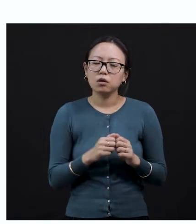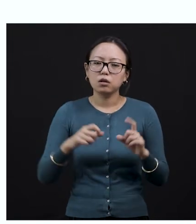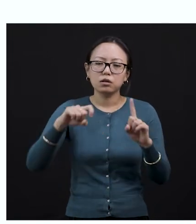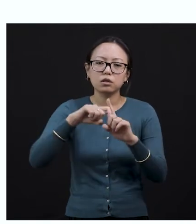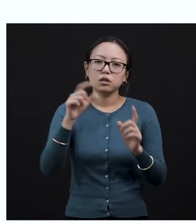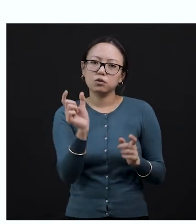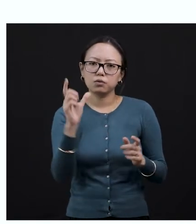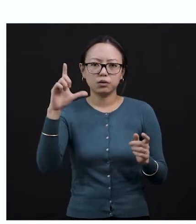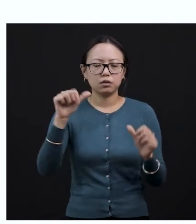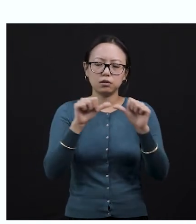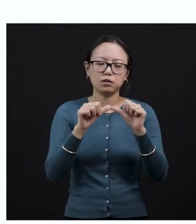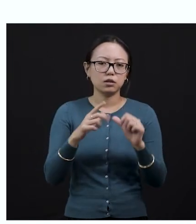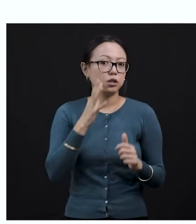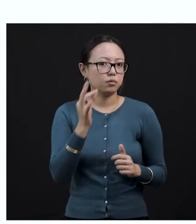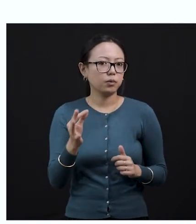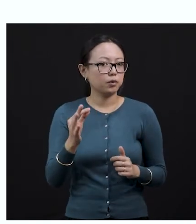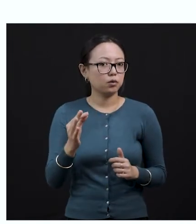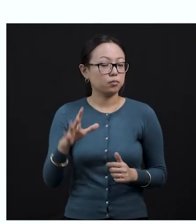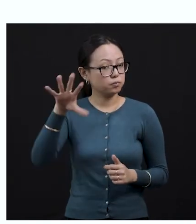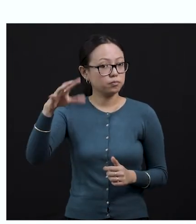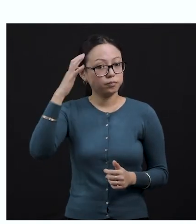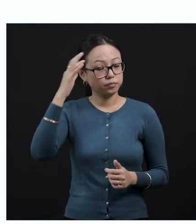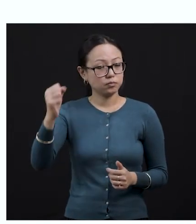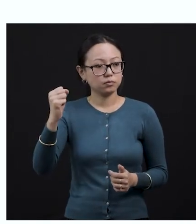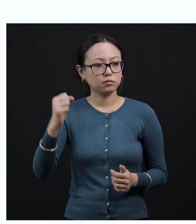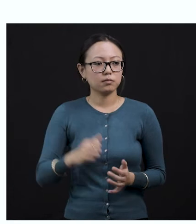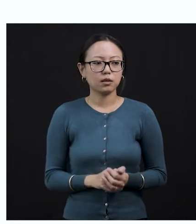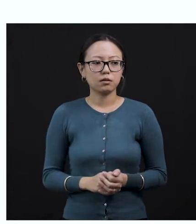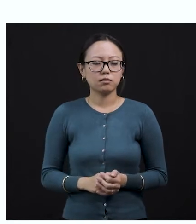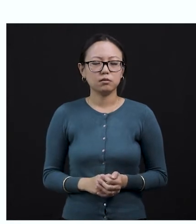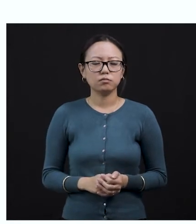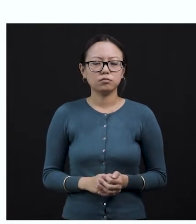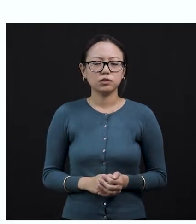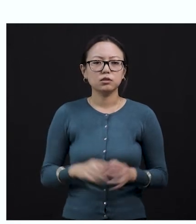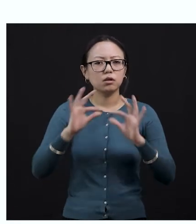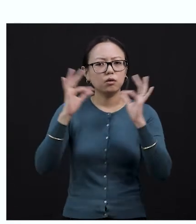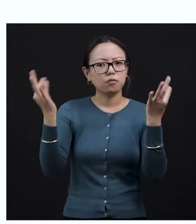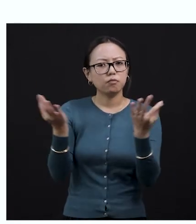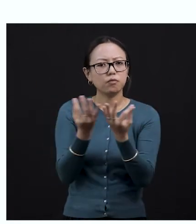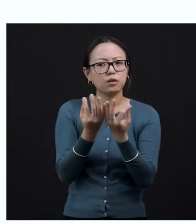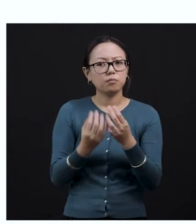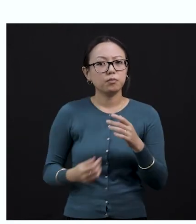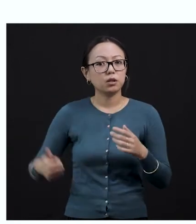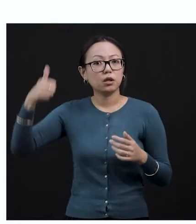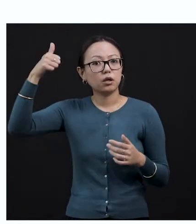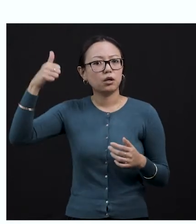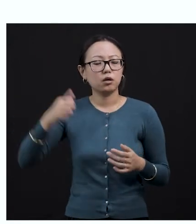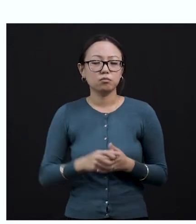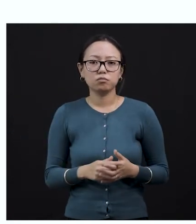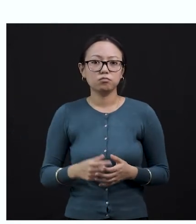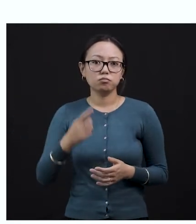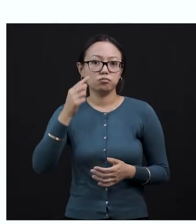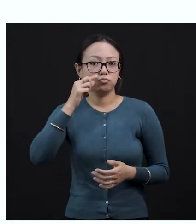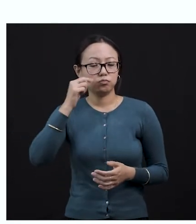the Kula. So in a Kula, in a family, the head of the family was always the male,